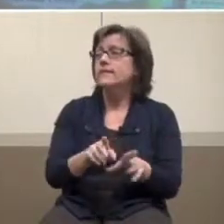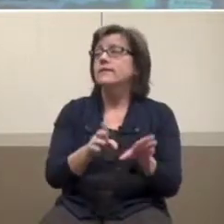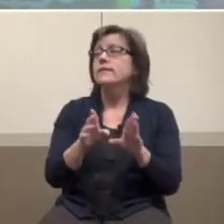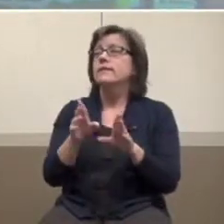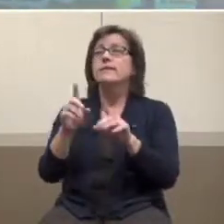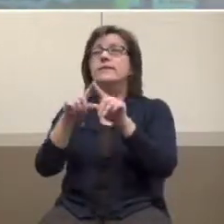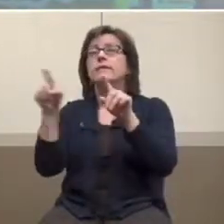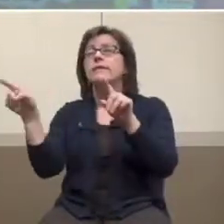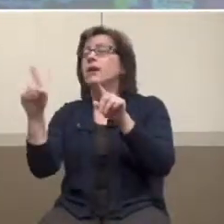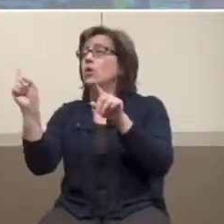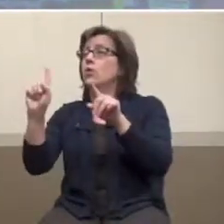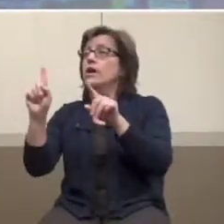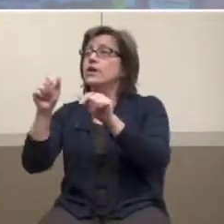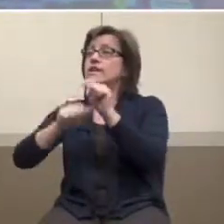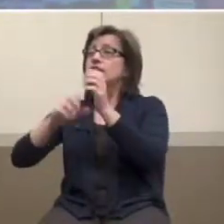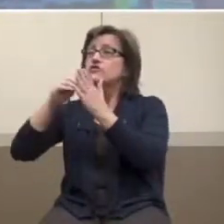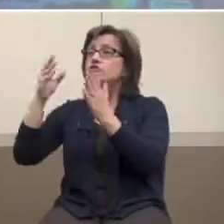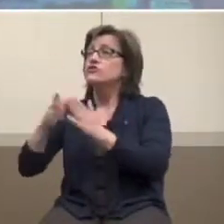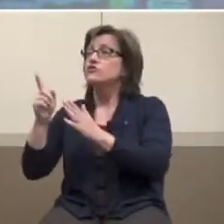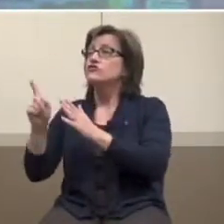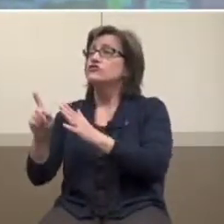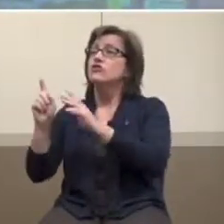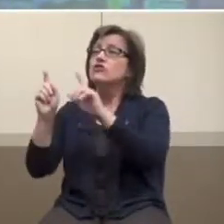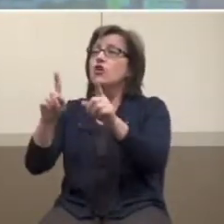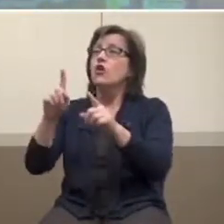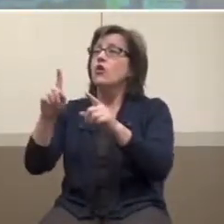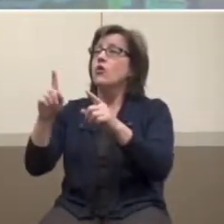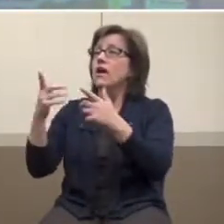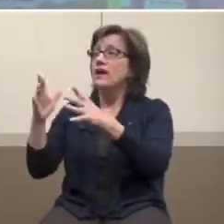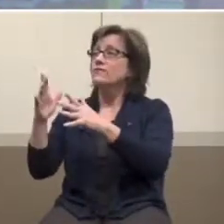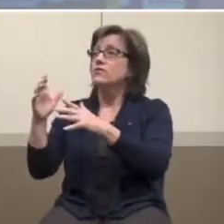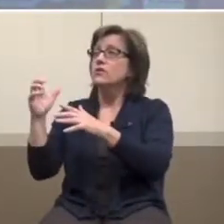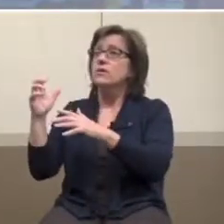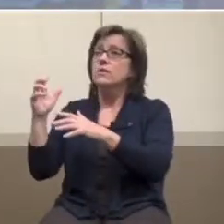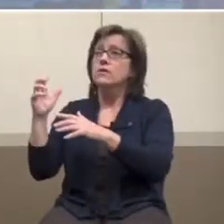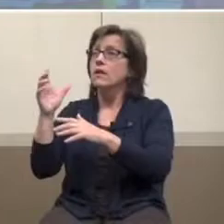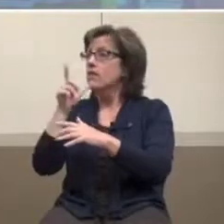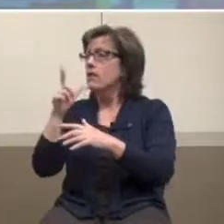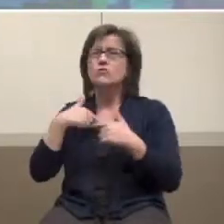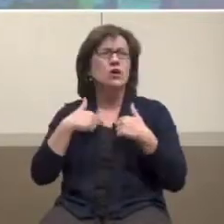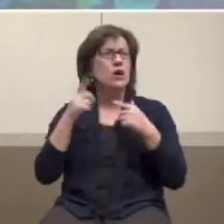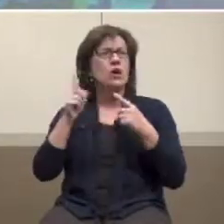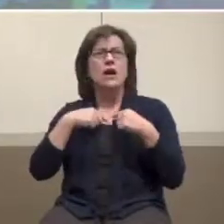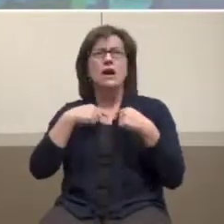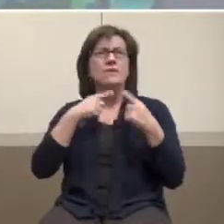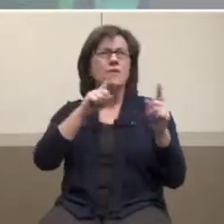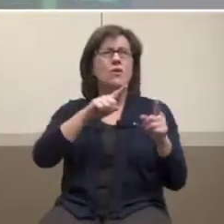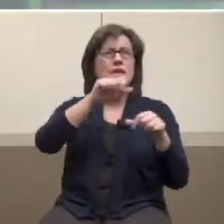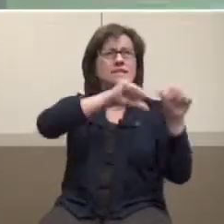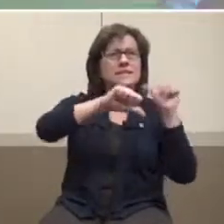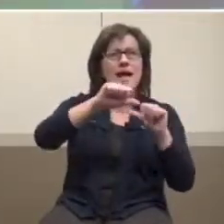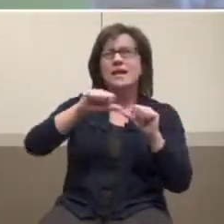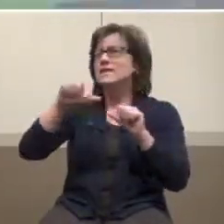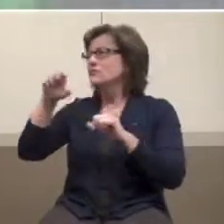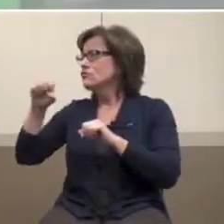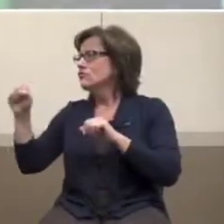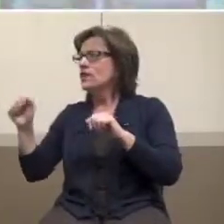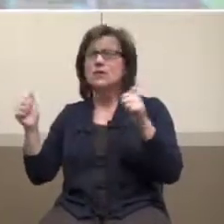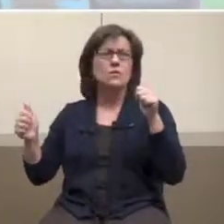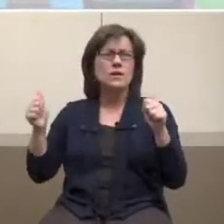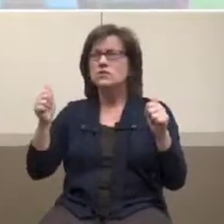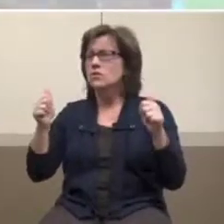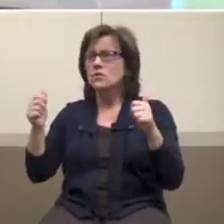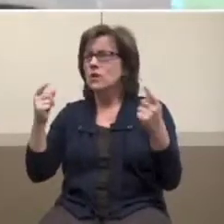each student should go when they come back from lunch, so they're not, well, do I have science or do I have social studies? Where am I supposed to go? What am I supposed to do? So when they